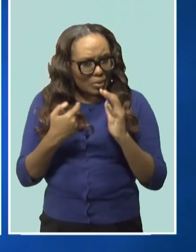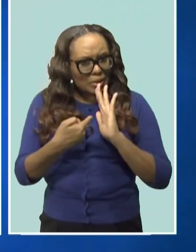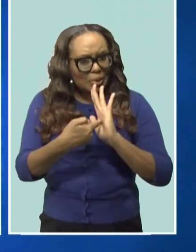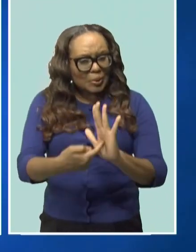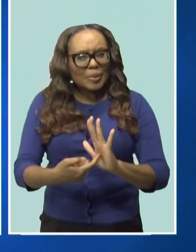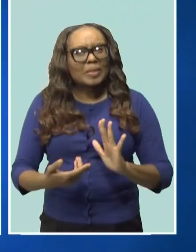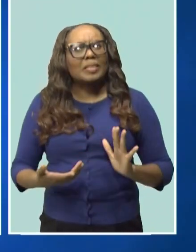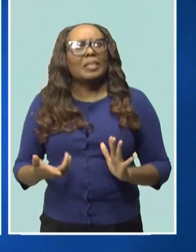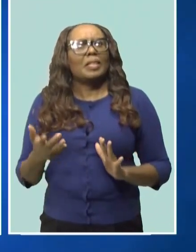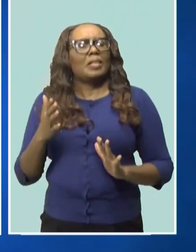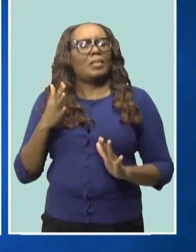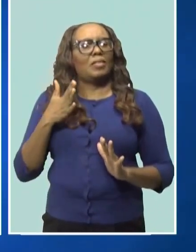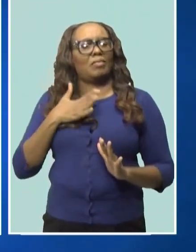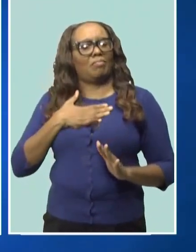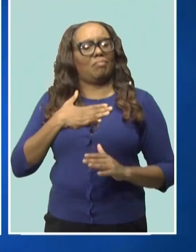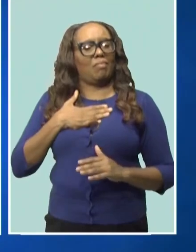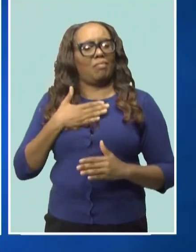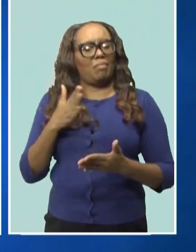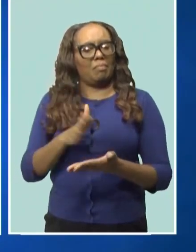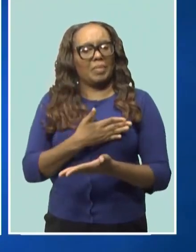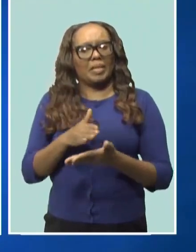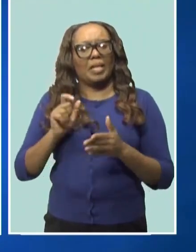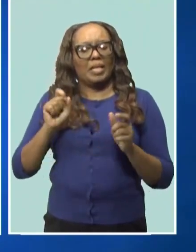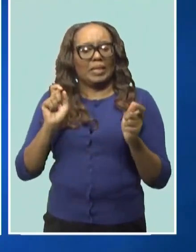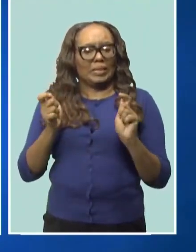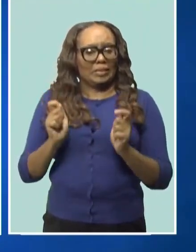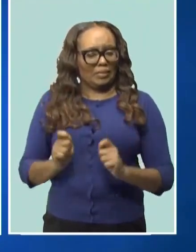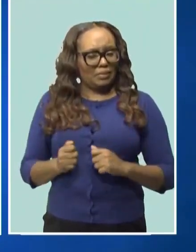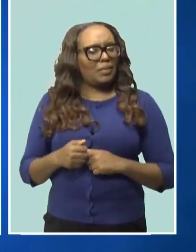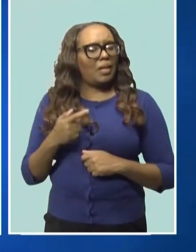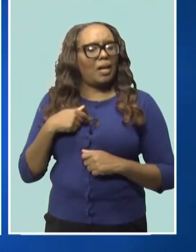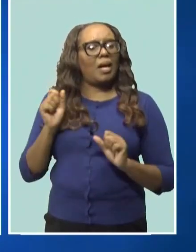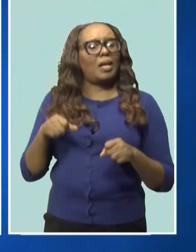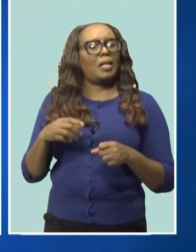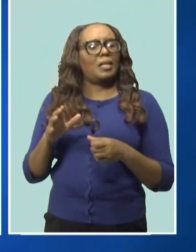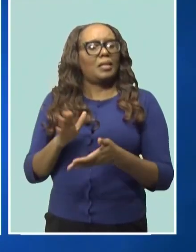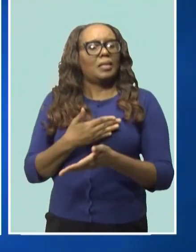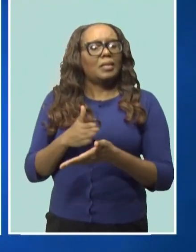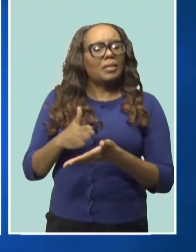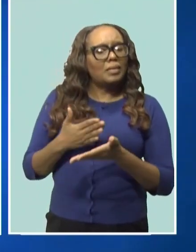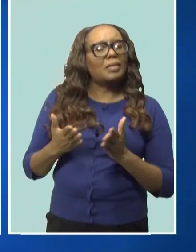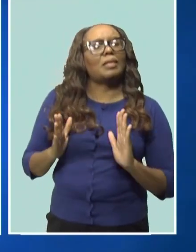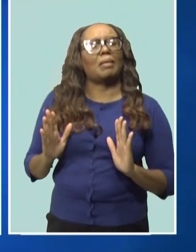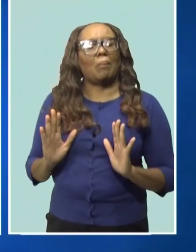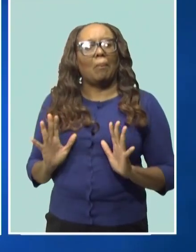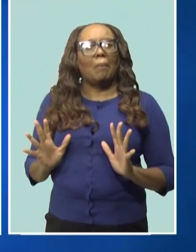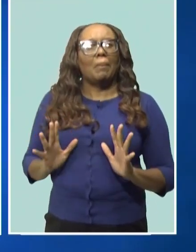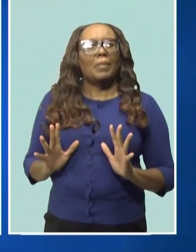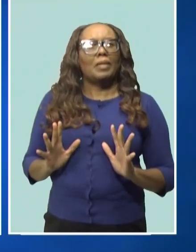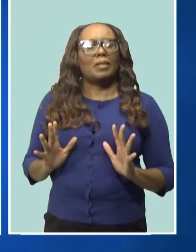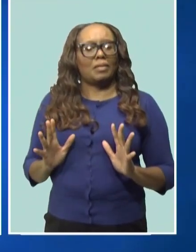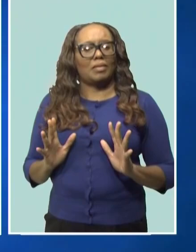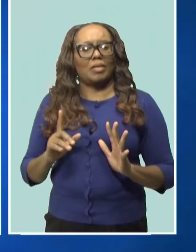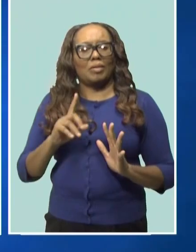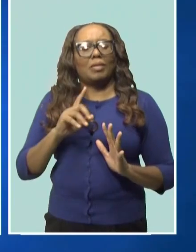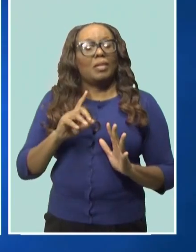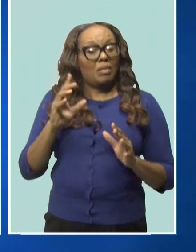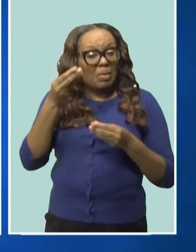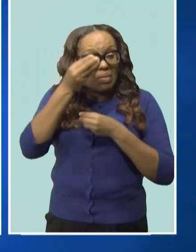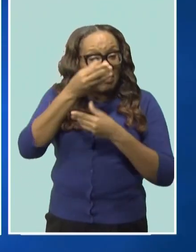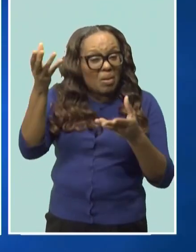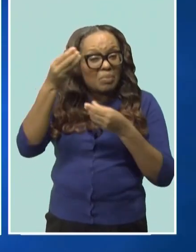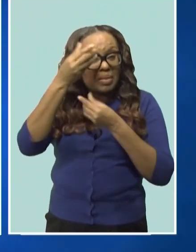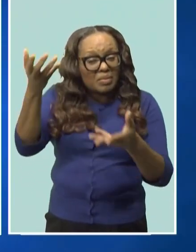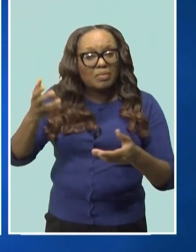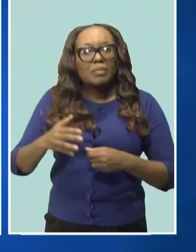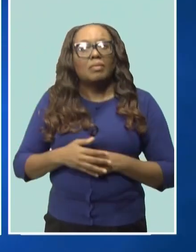is versatility, and I don't mind singing biting songs, but it's also very informative, the song